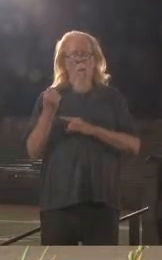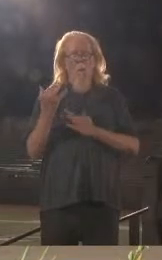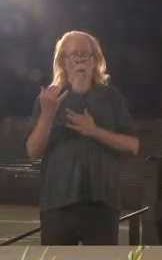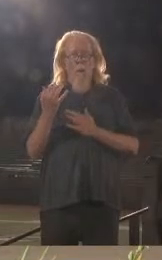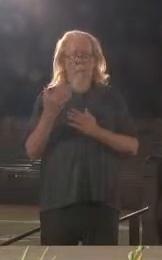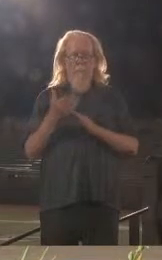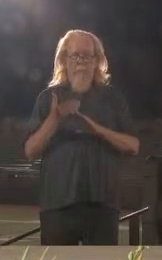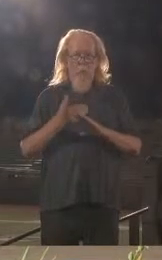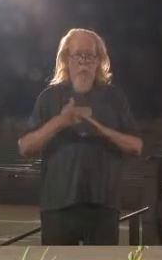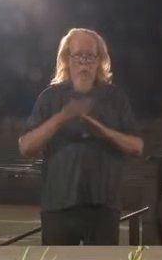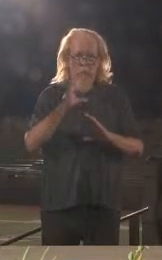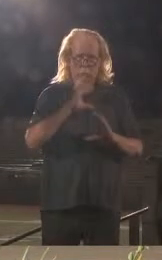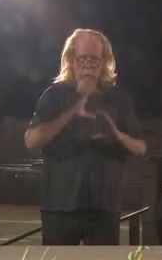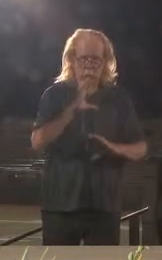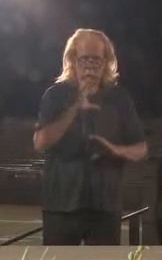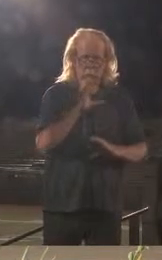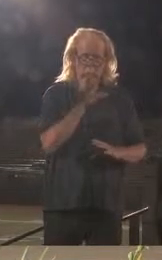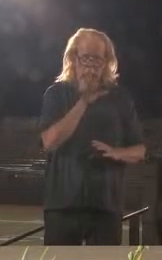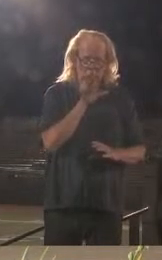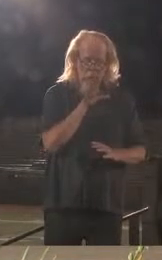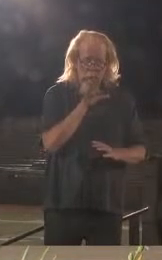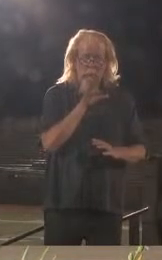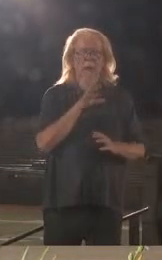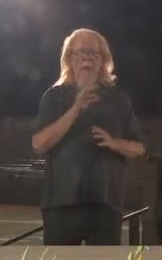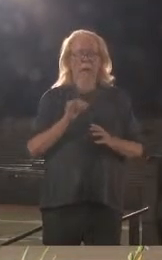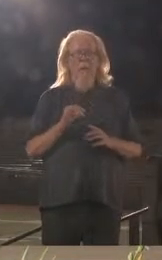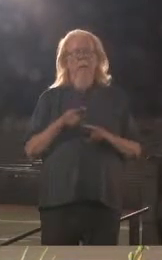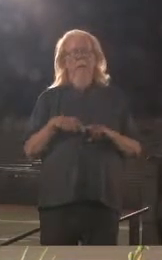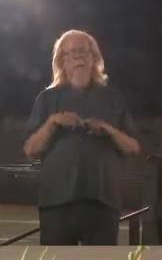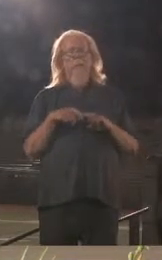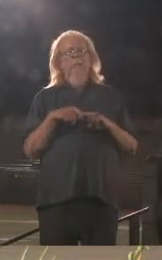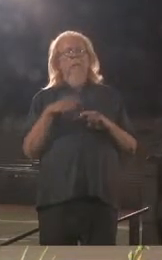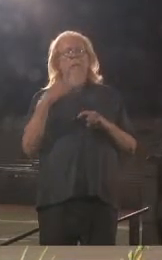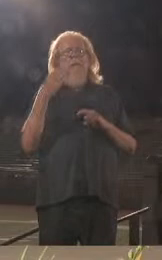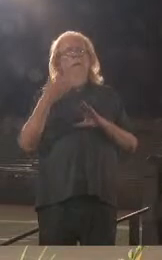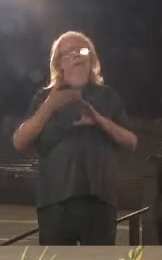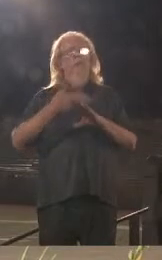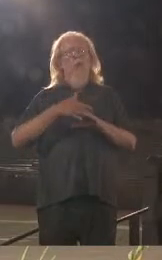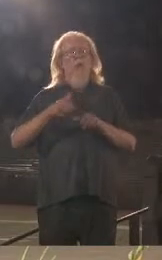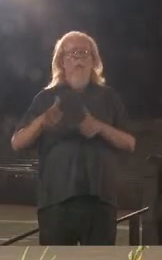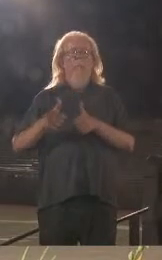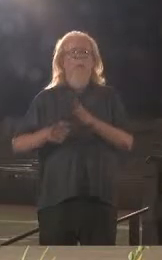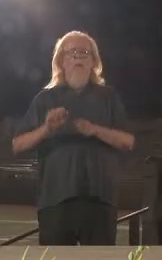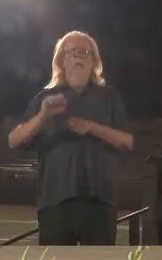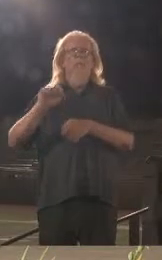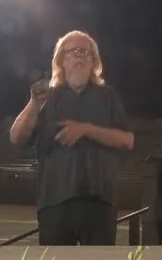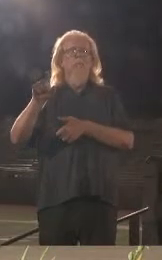speak, and hesitate before you post.